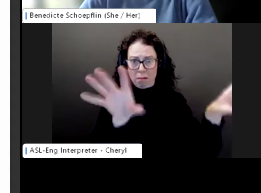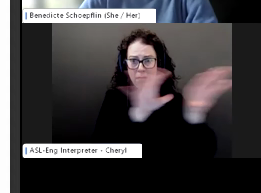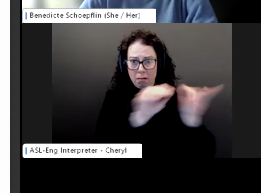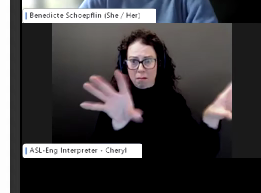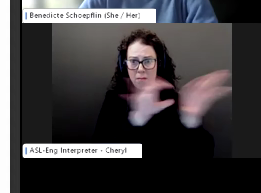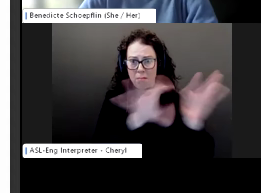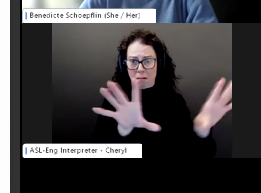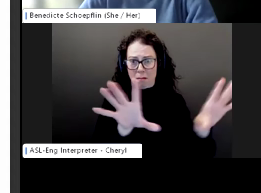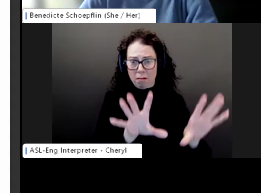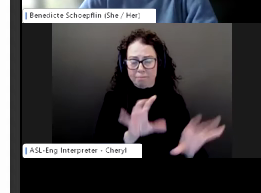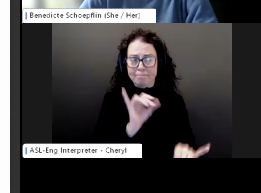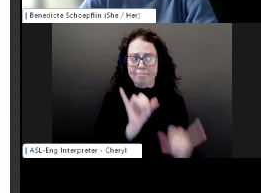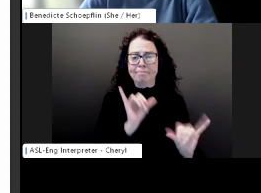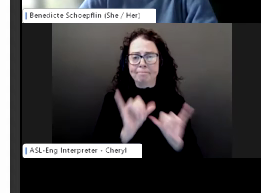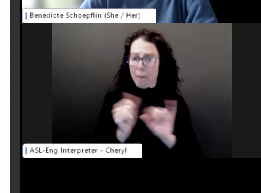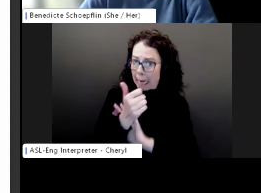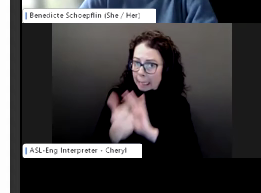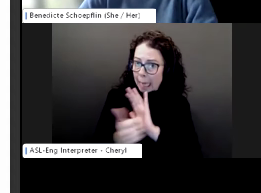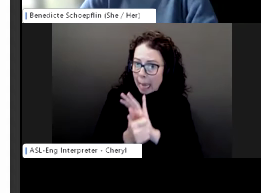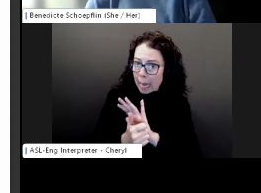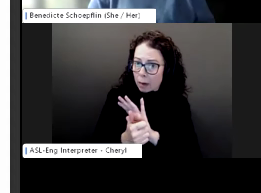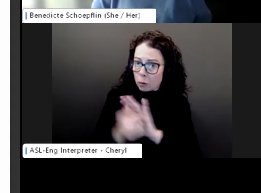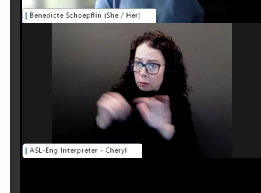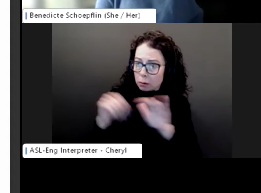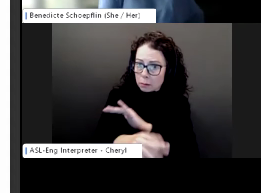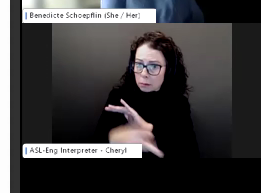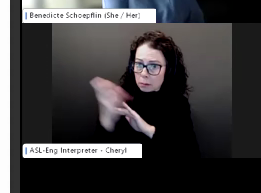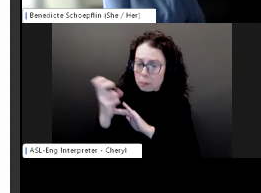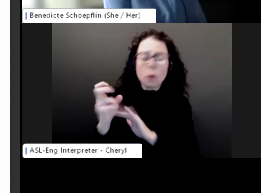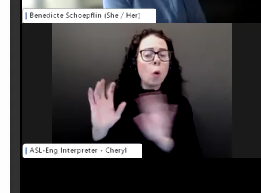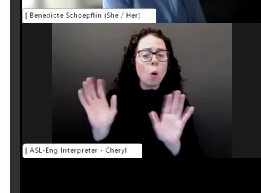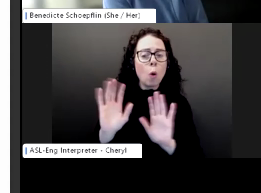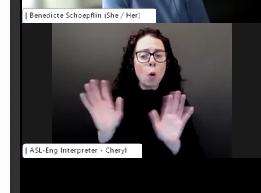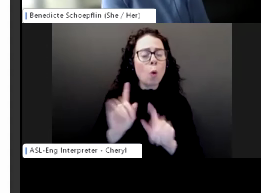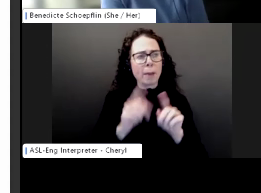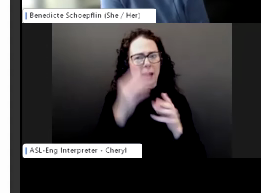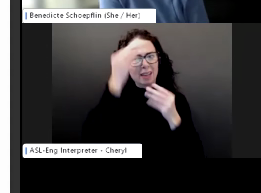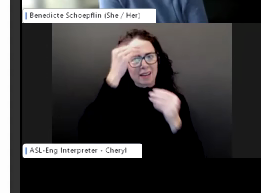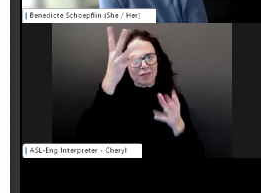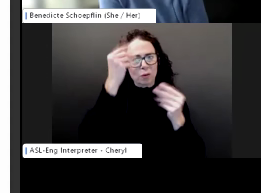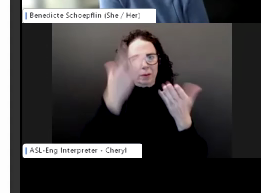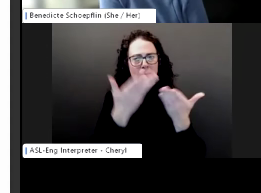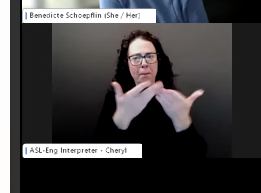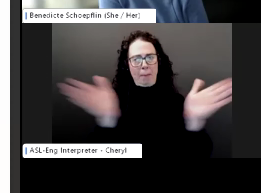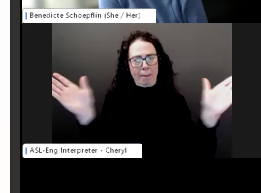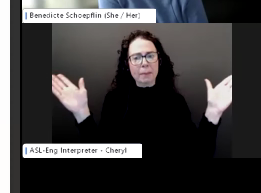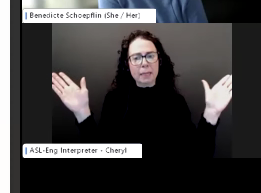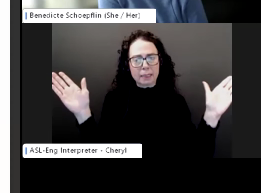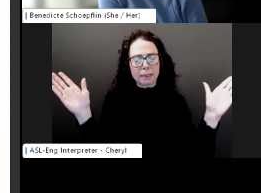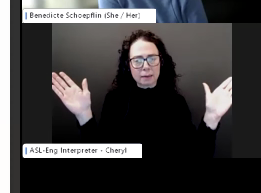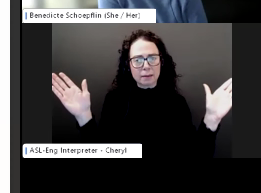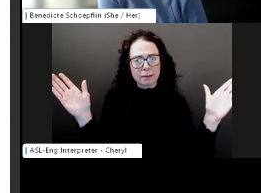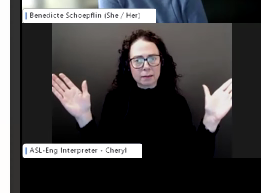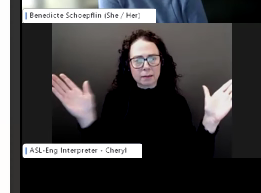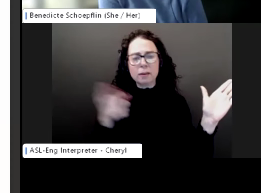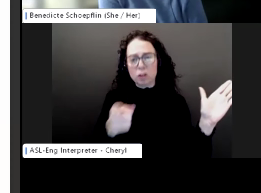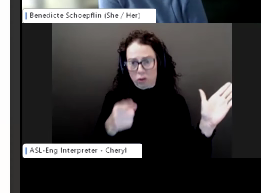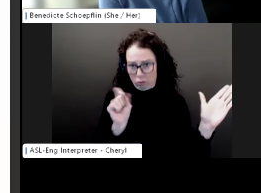publicly. It doesn't mean your account has been compromised. It just means you're on a bunch of lists that are now public and your data